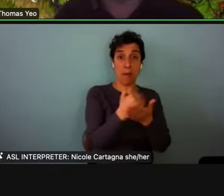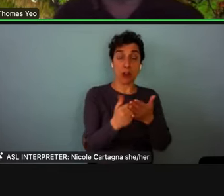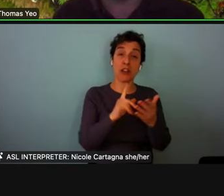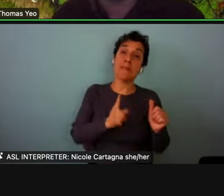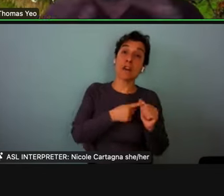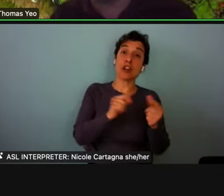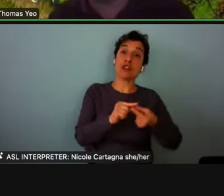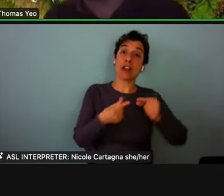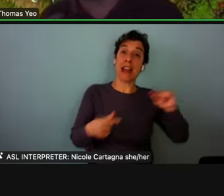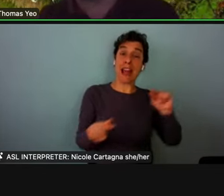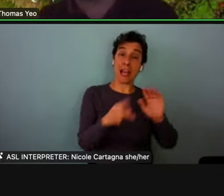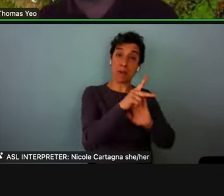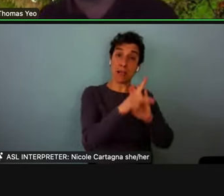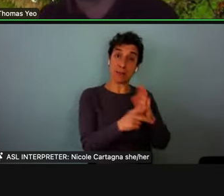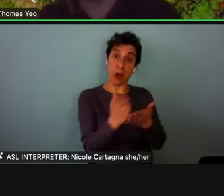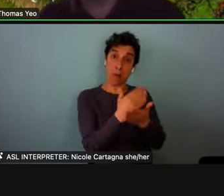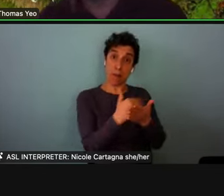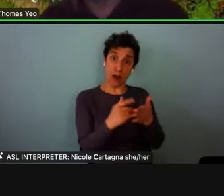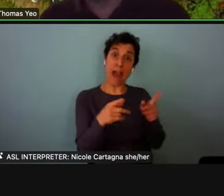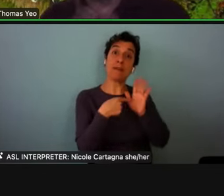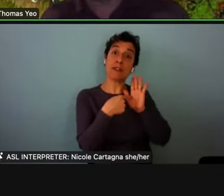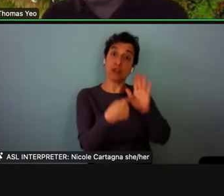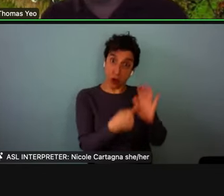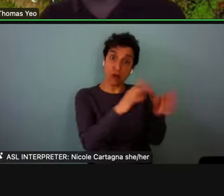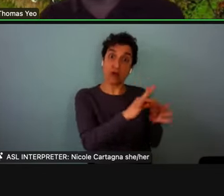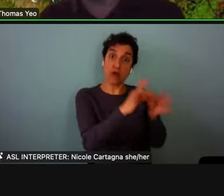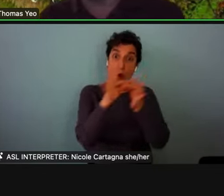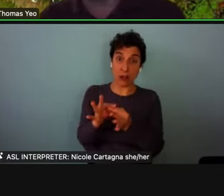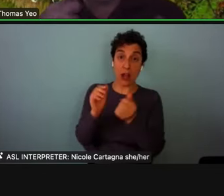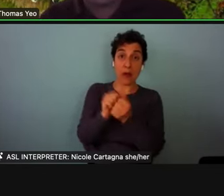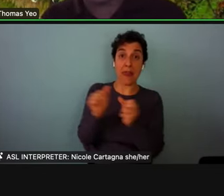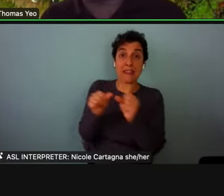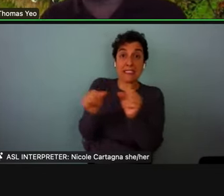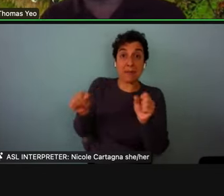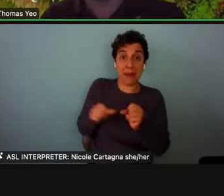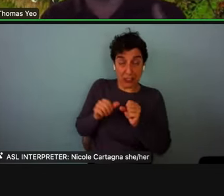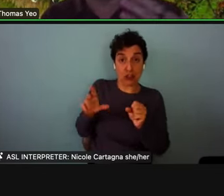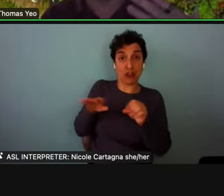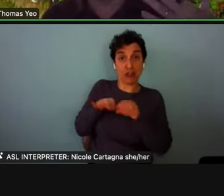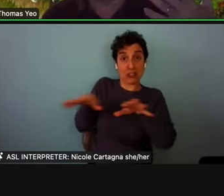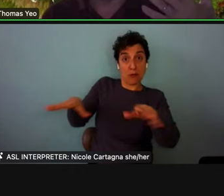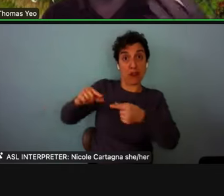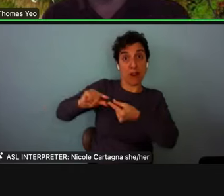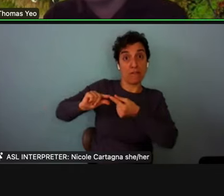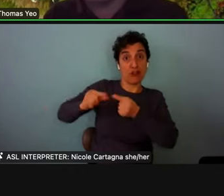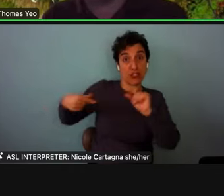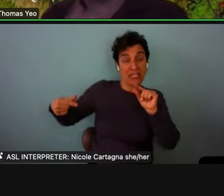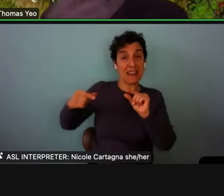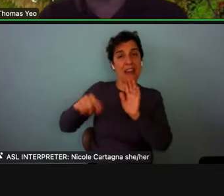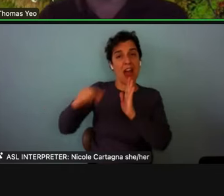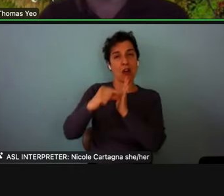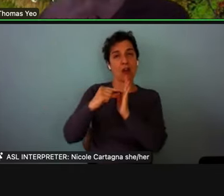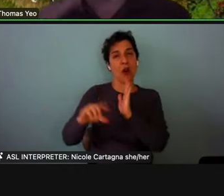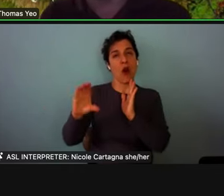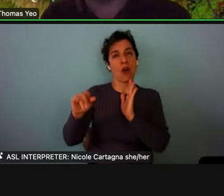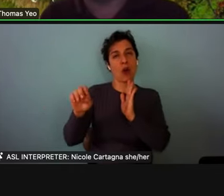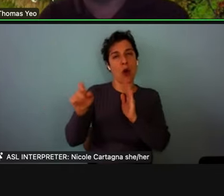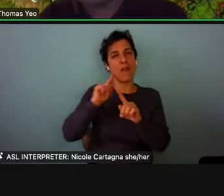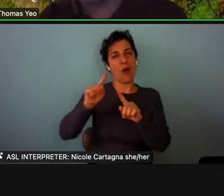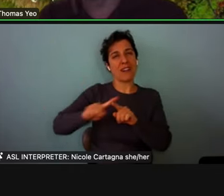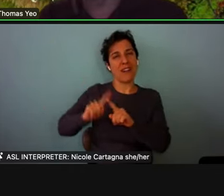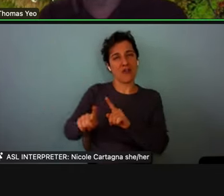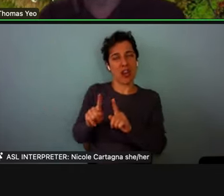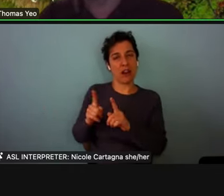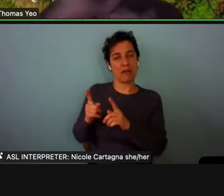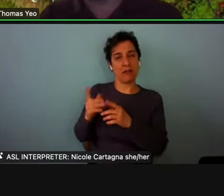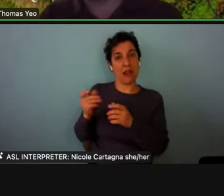principle component has been shown to correlate with the spatial distribution of genes coding for different excitatory and inhibitory